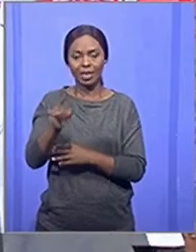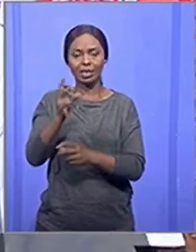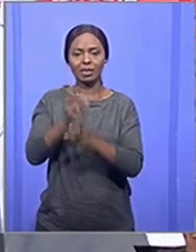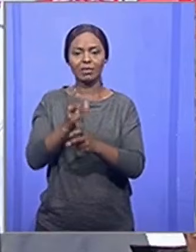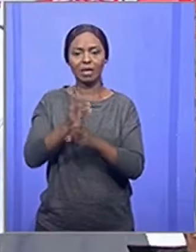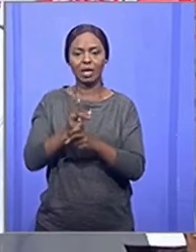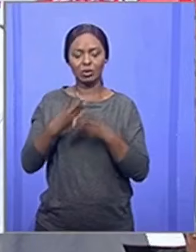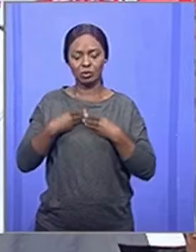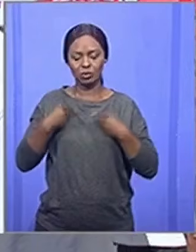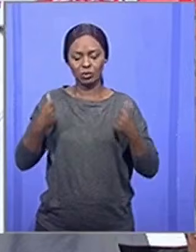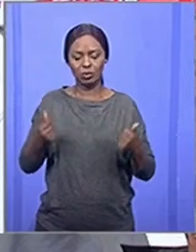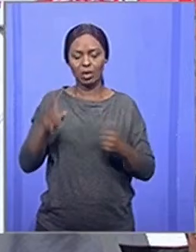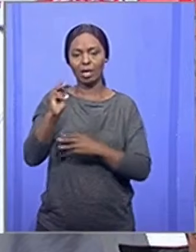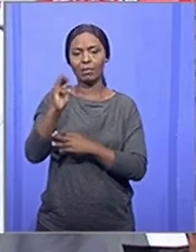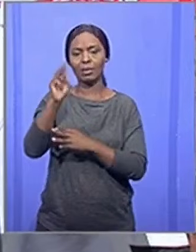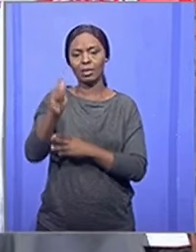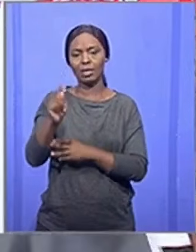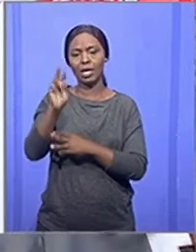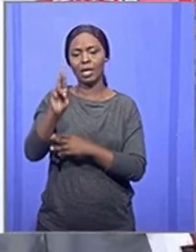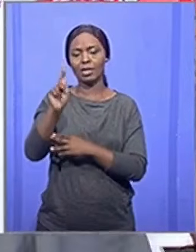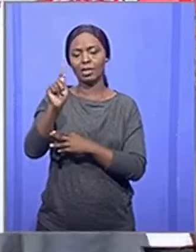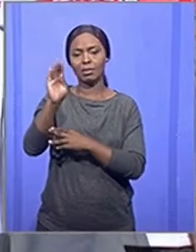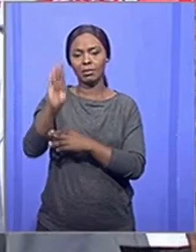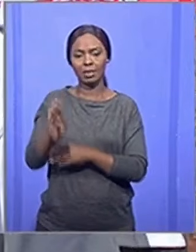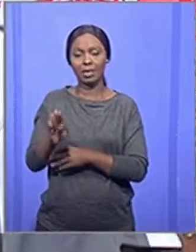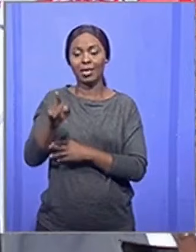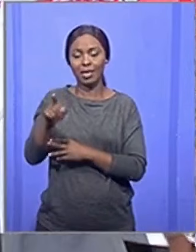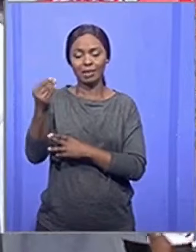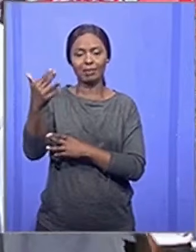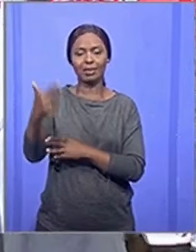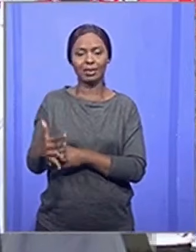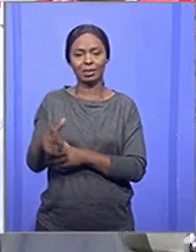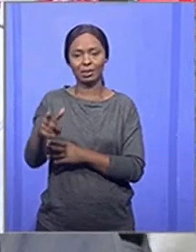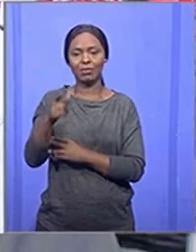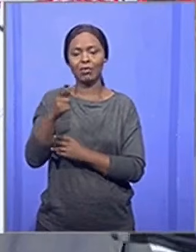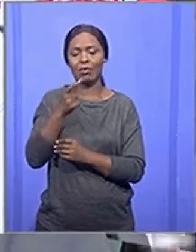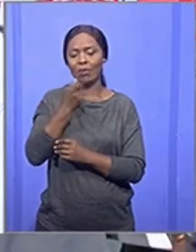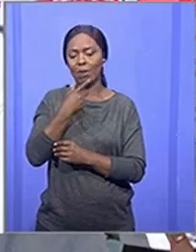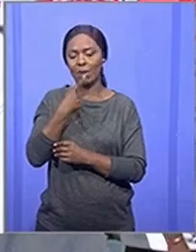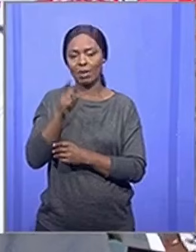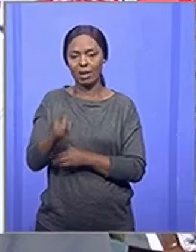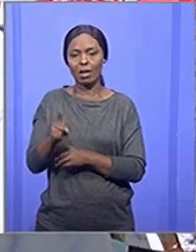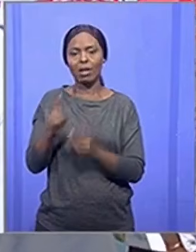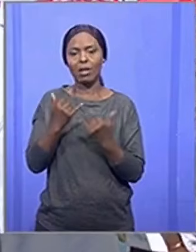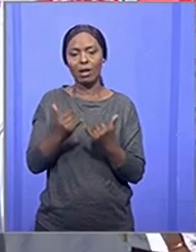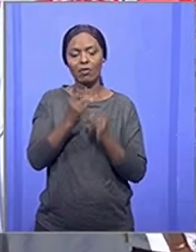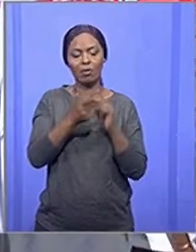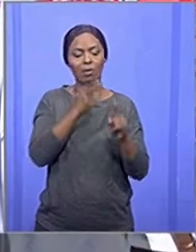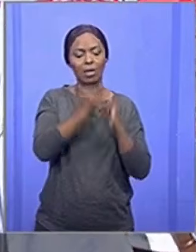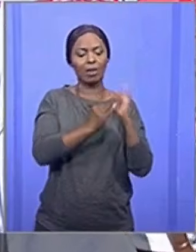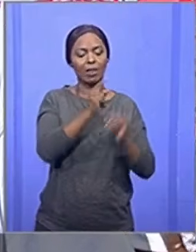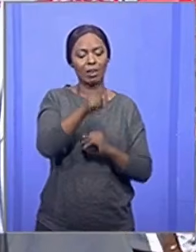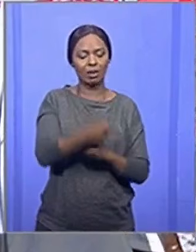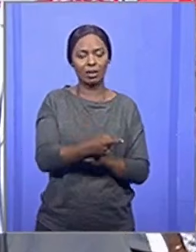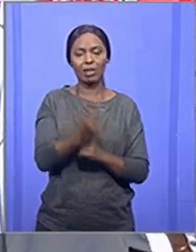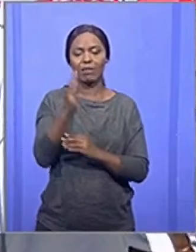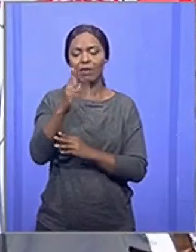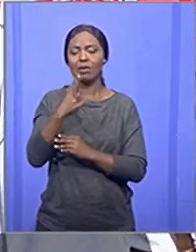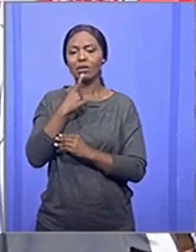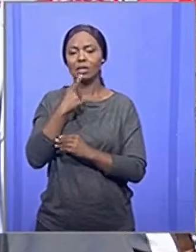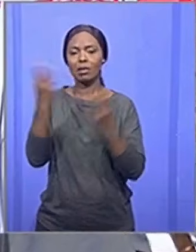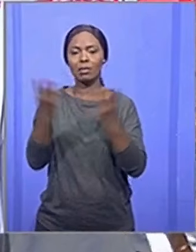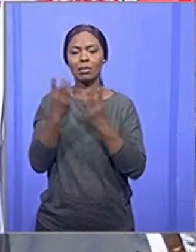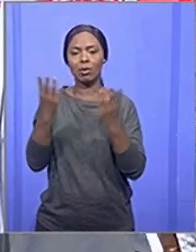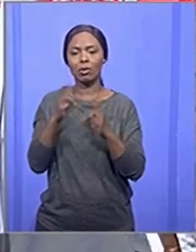to treat the MTR-TB and it becomes more expensive to treat the MTR-TB. So out of that 11,000, we still have 5,000 people that are not yet